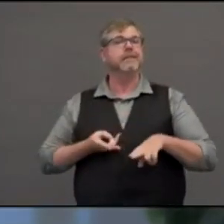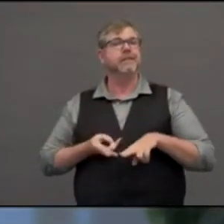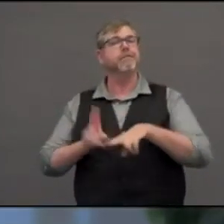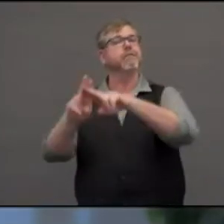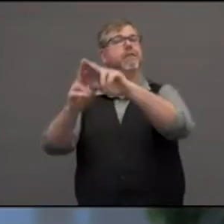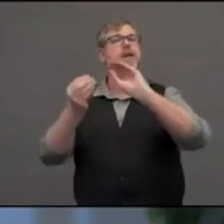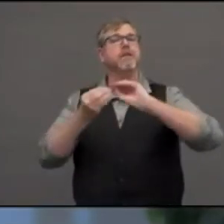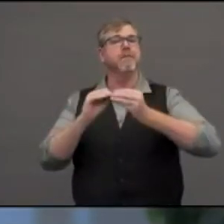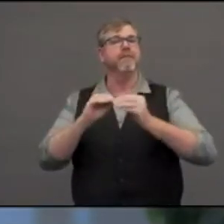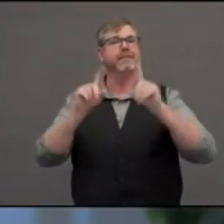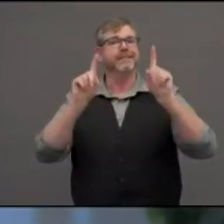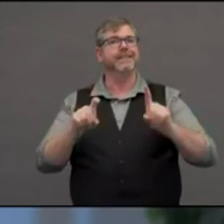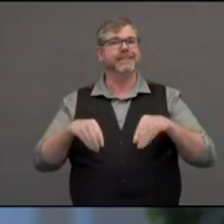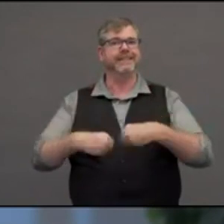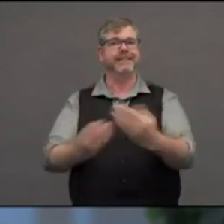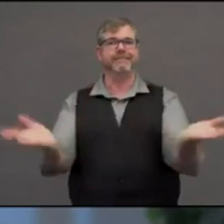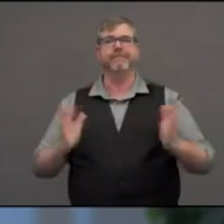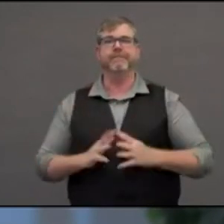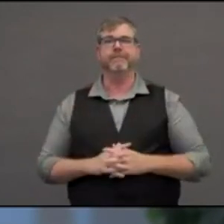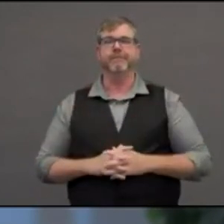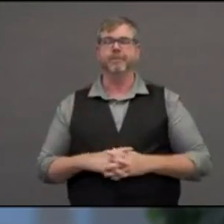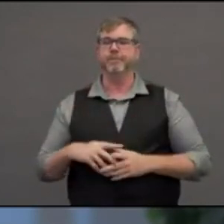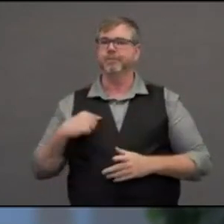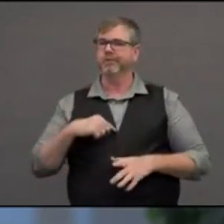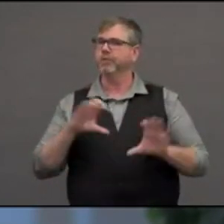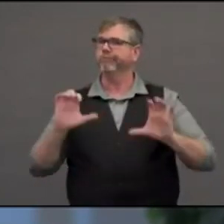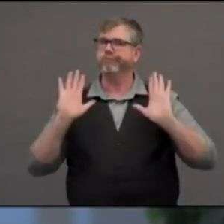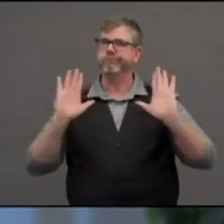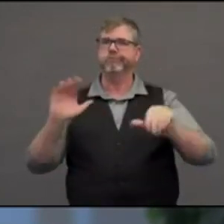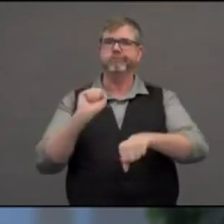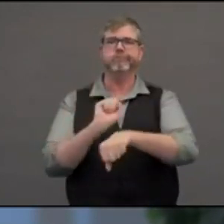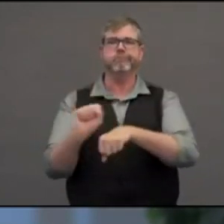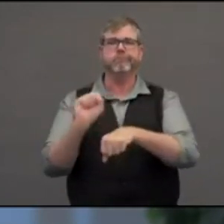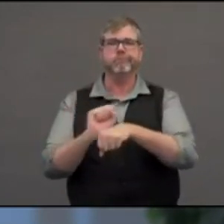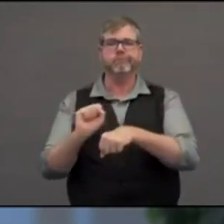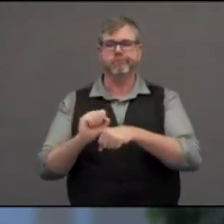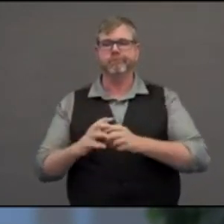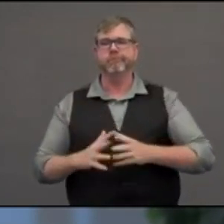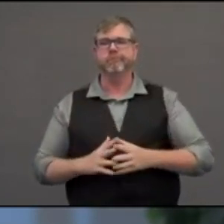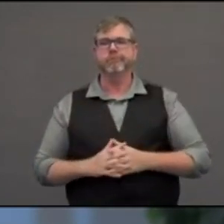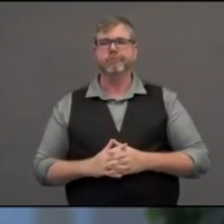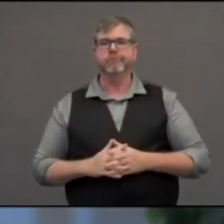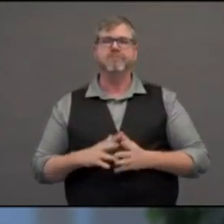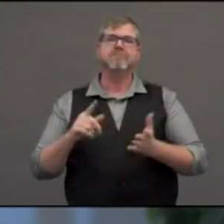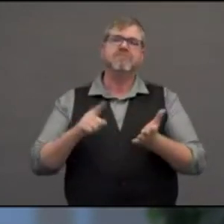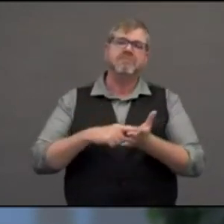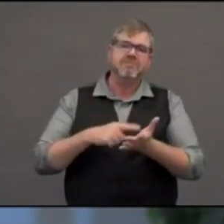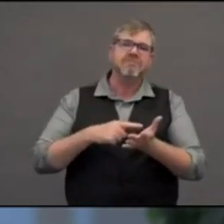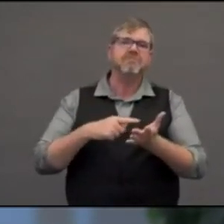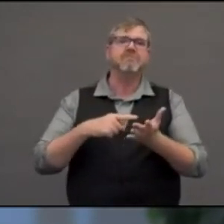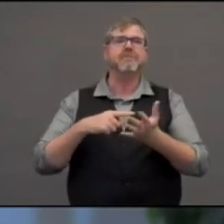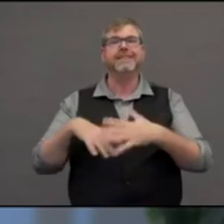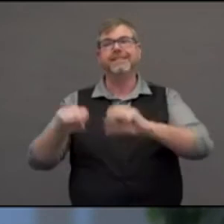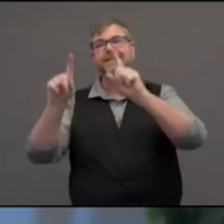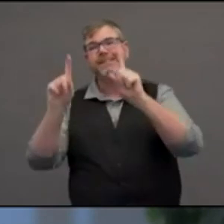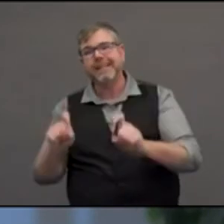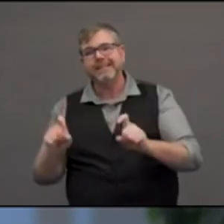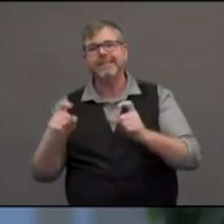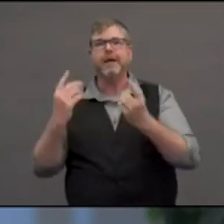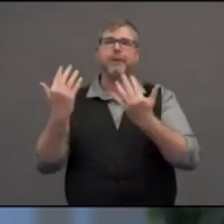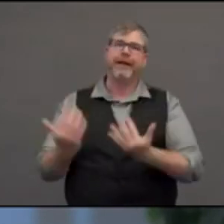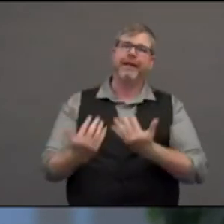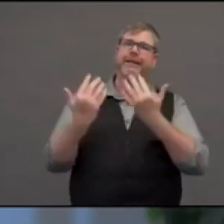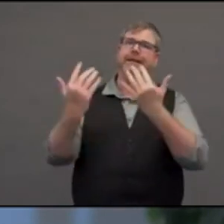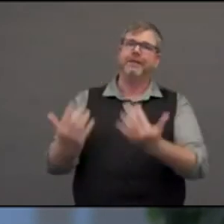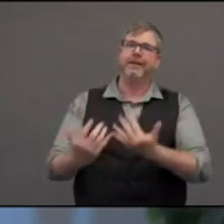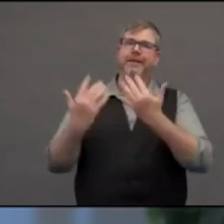done, I think, a great job, and a lot of times there is some delay in getting the test back, but we're working on that.